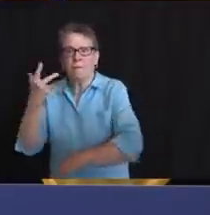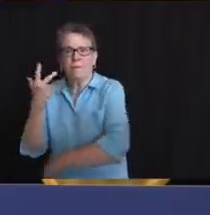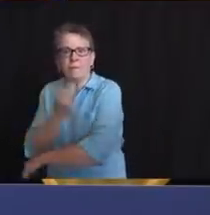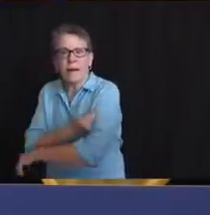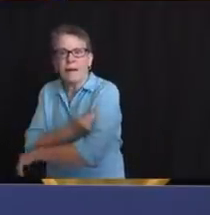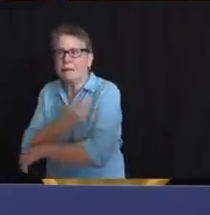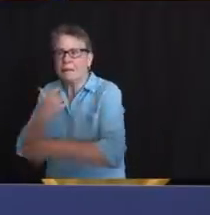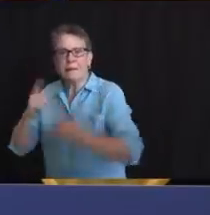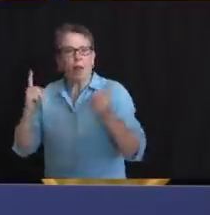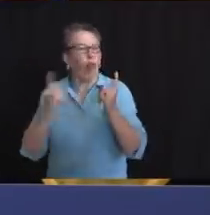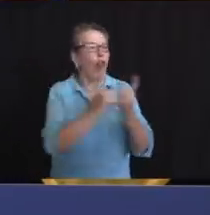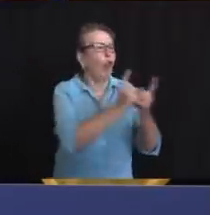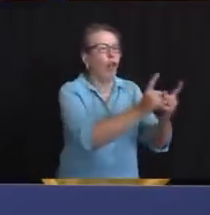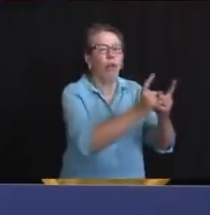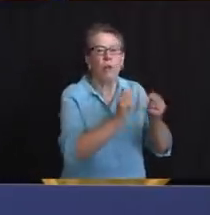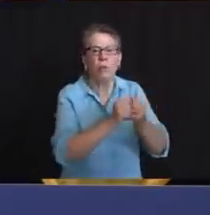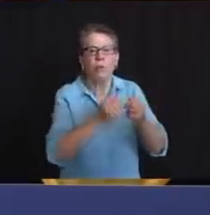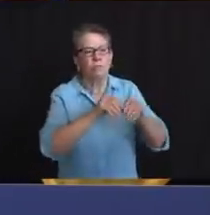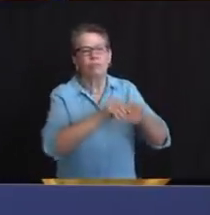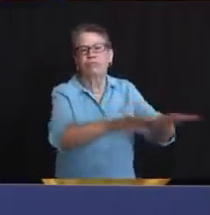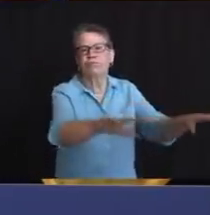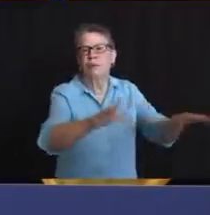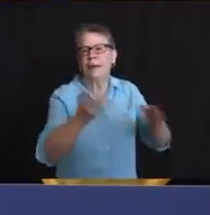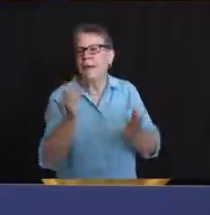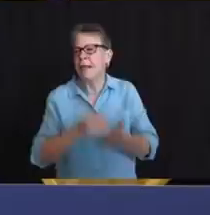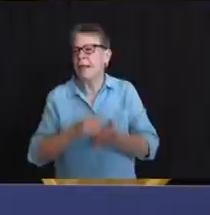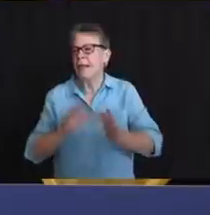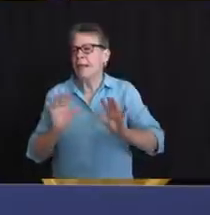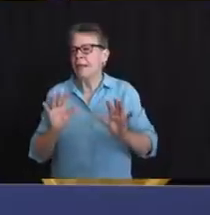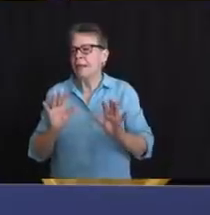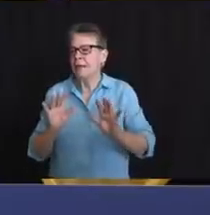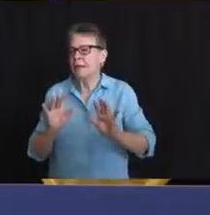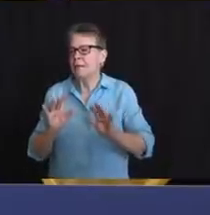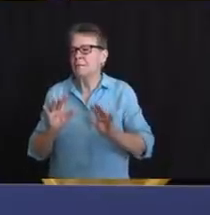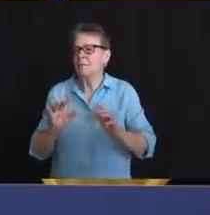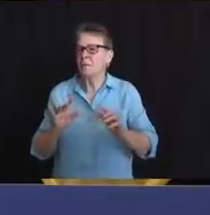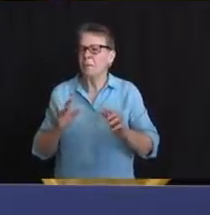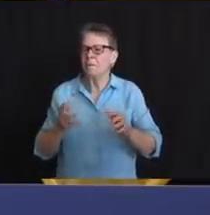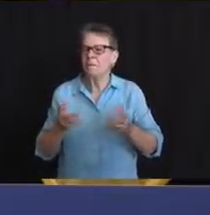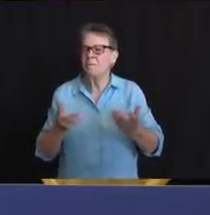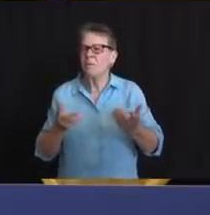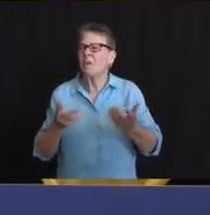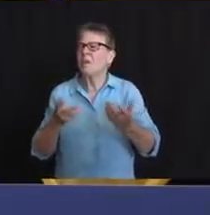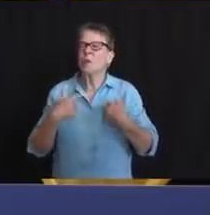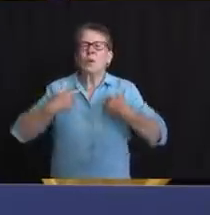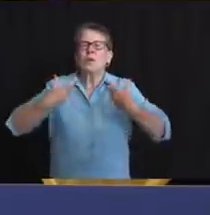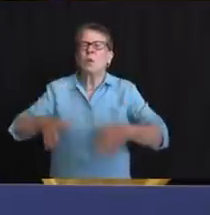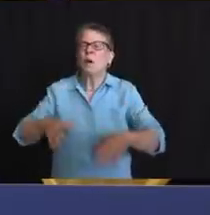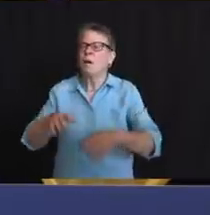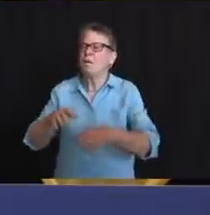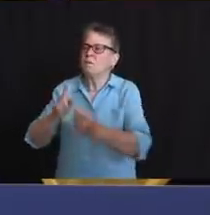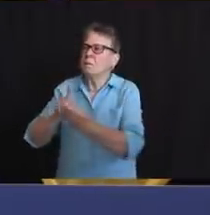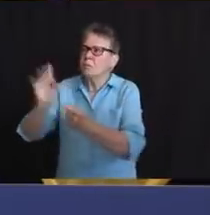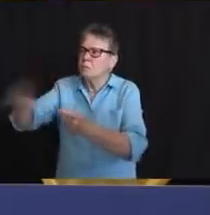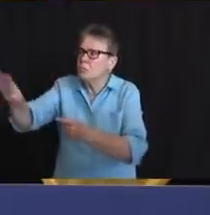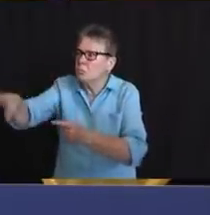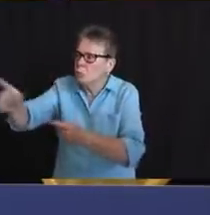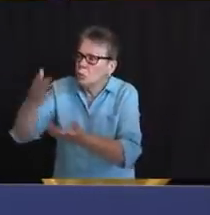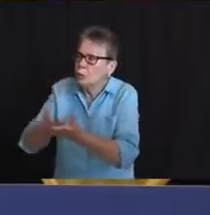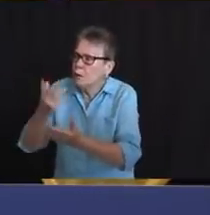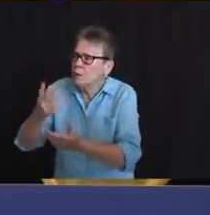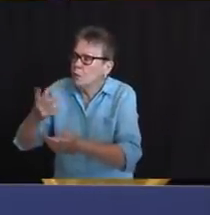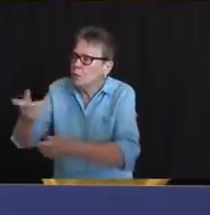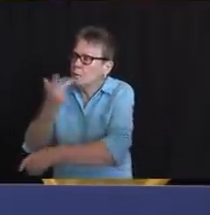asking everybody as an individual, if you're not vaccinated, get vaccinated, and in the meantime, do the right thing. Wear